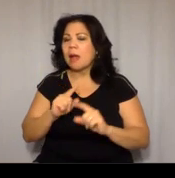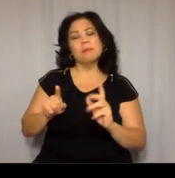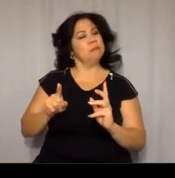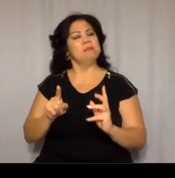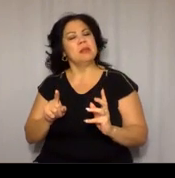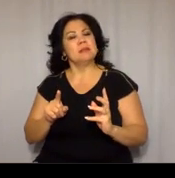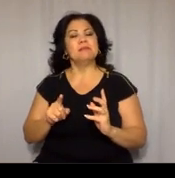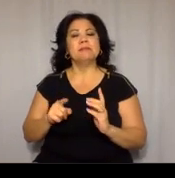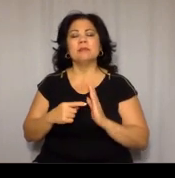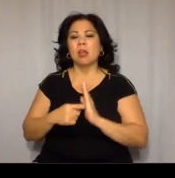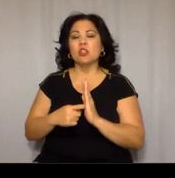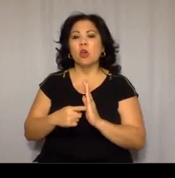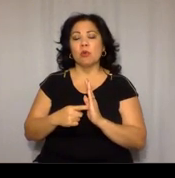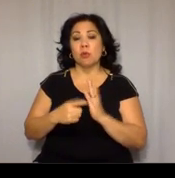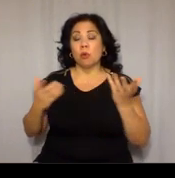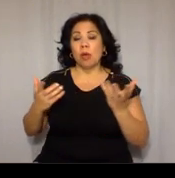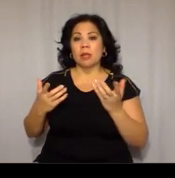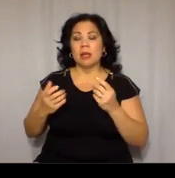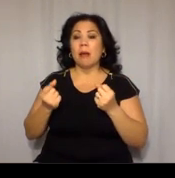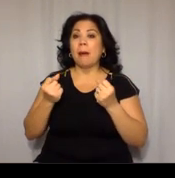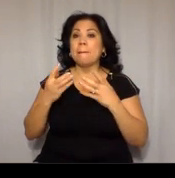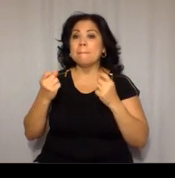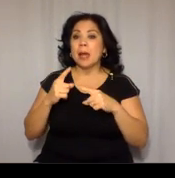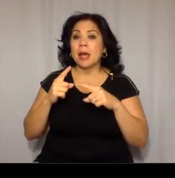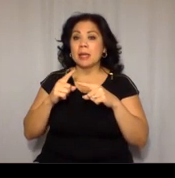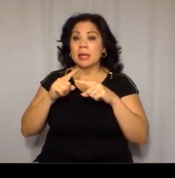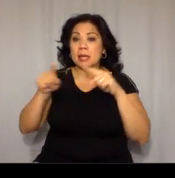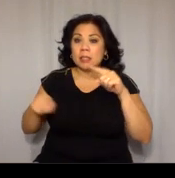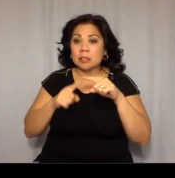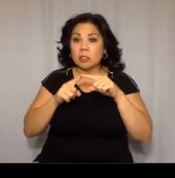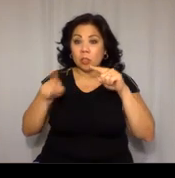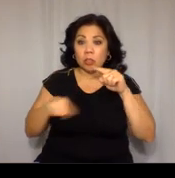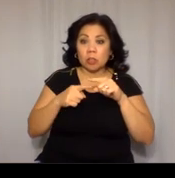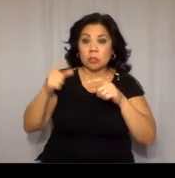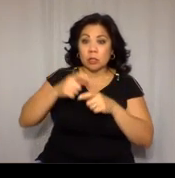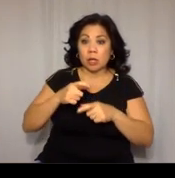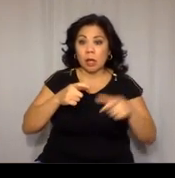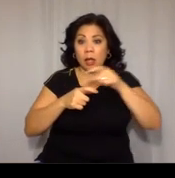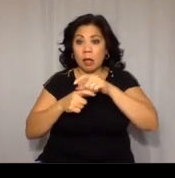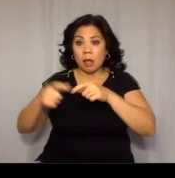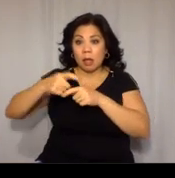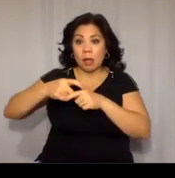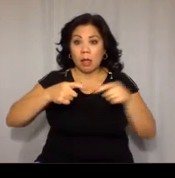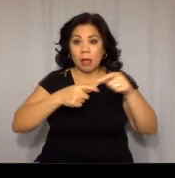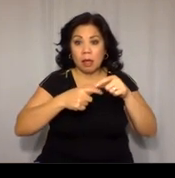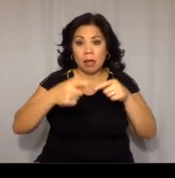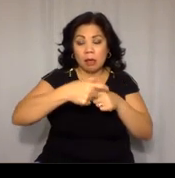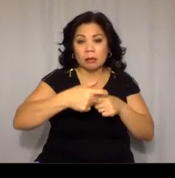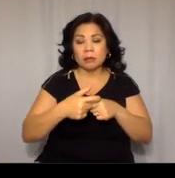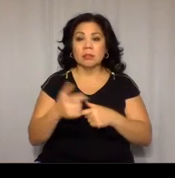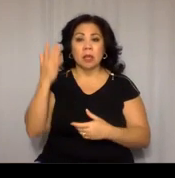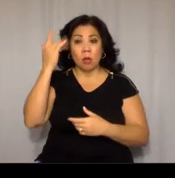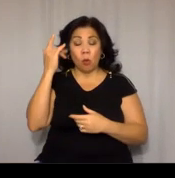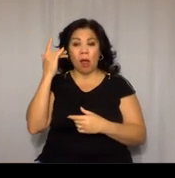we have here are a whole bunch of overlapping circles. And the reason that we're doing overlapping circles